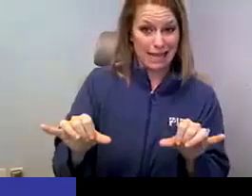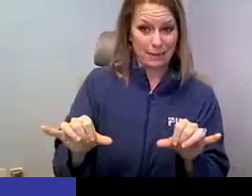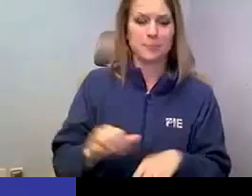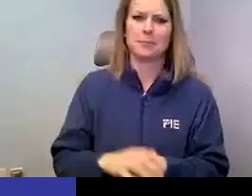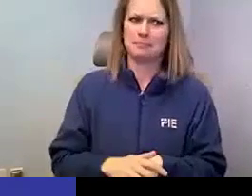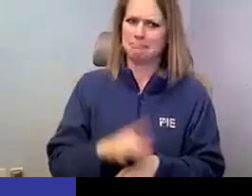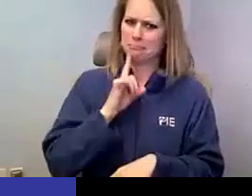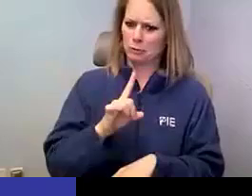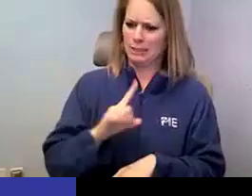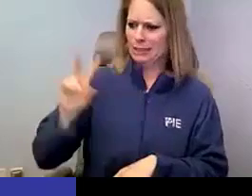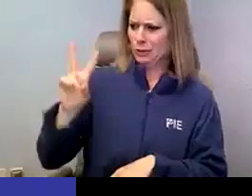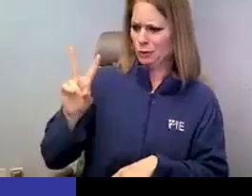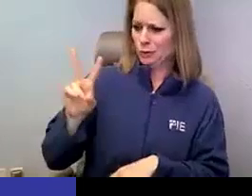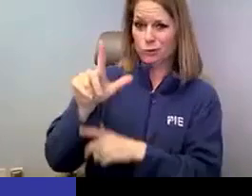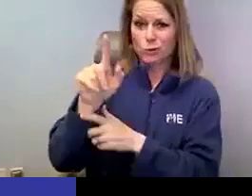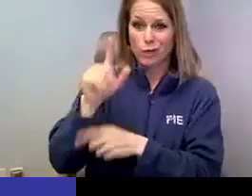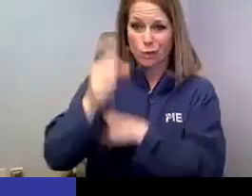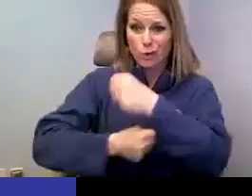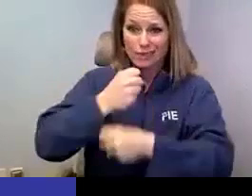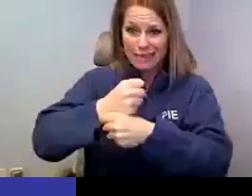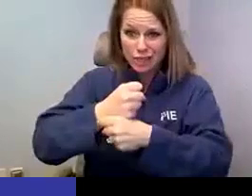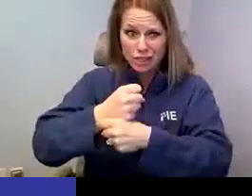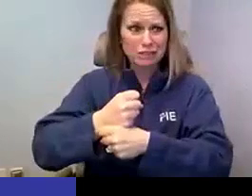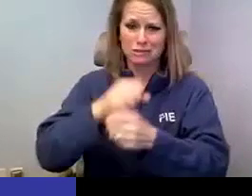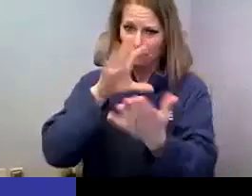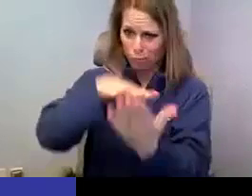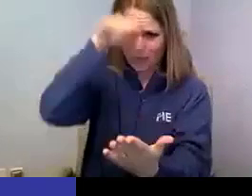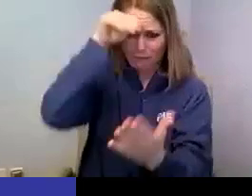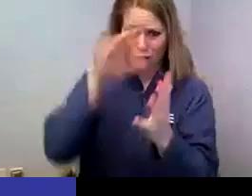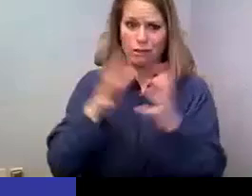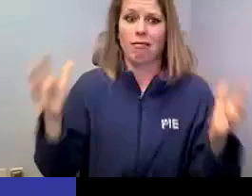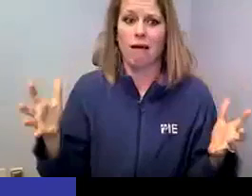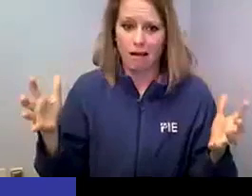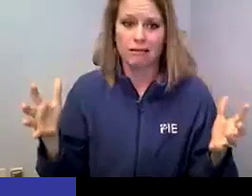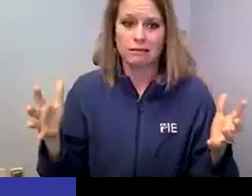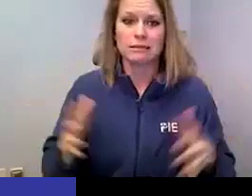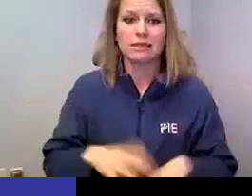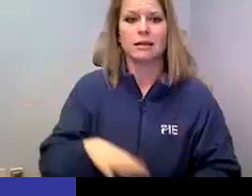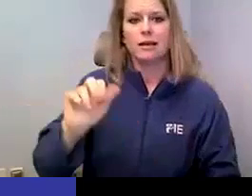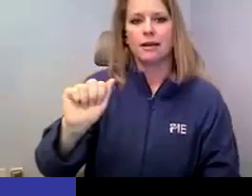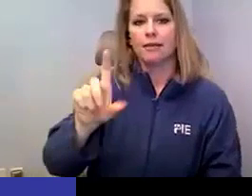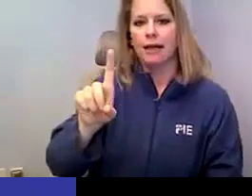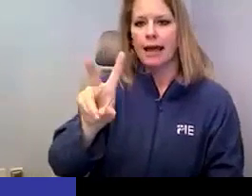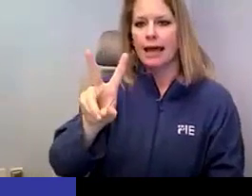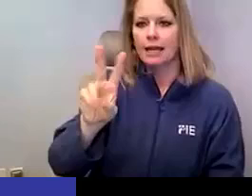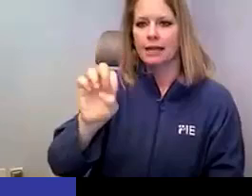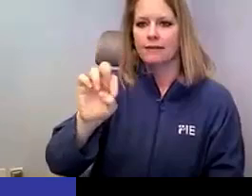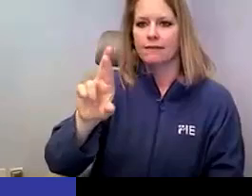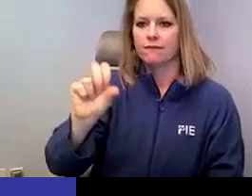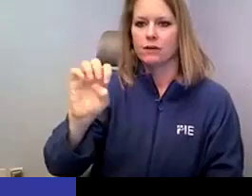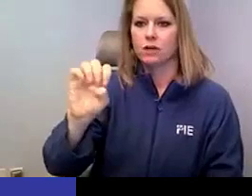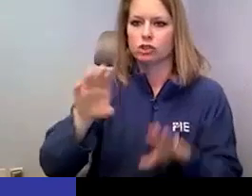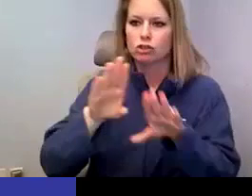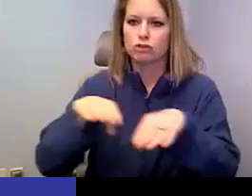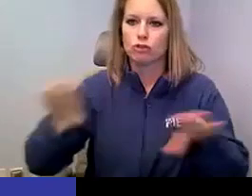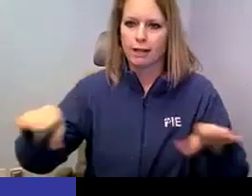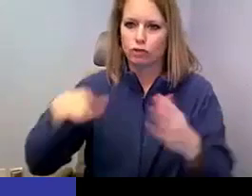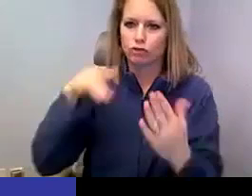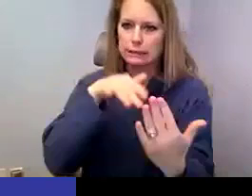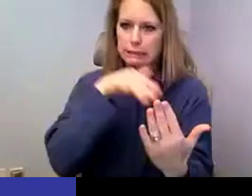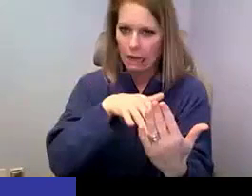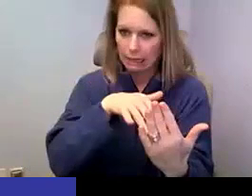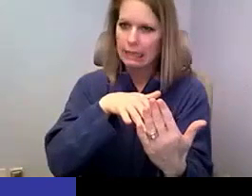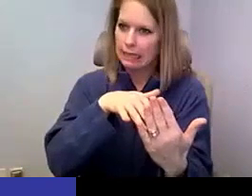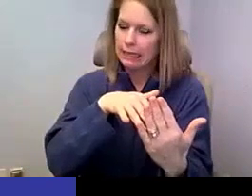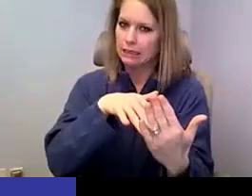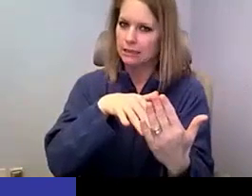then. The original adverse childhood experiences study that initially drew our attention to the impact of childhood trauma was